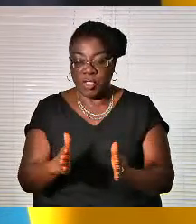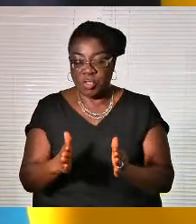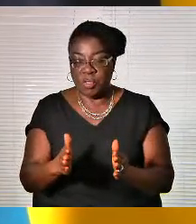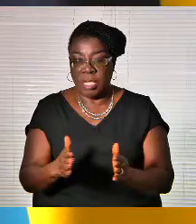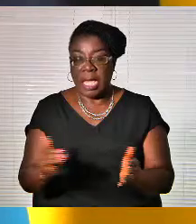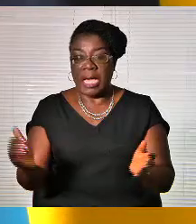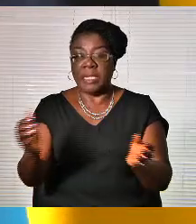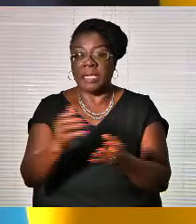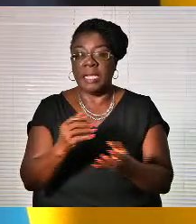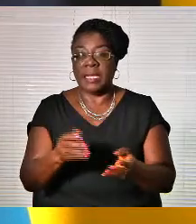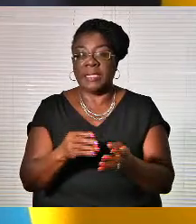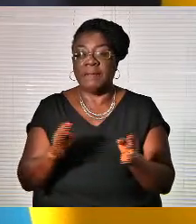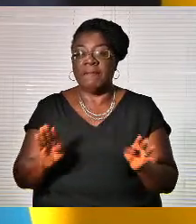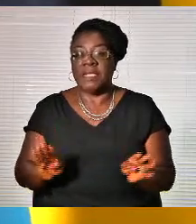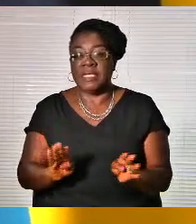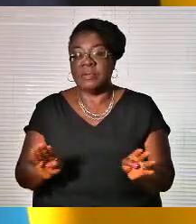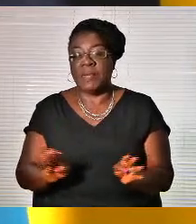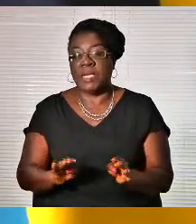discipline.